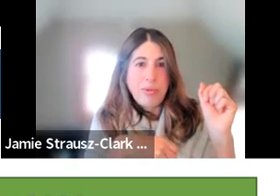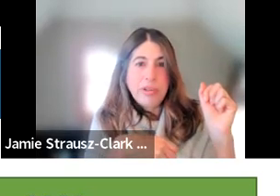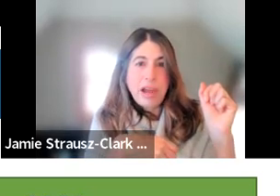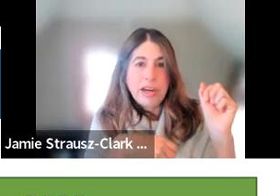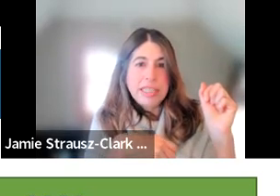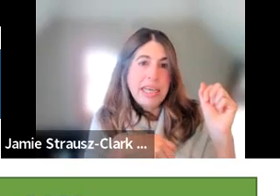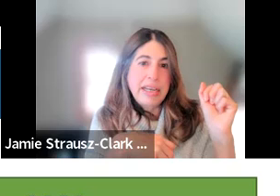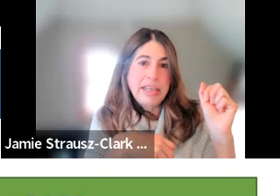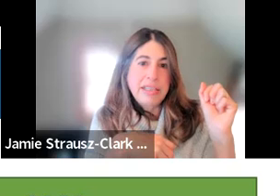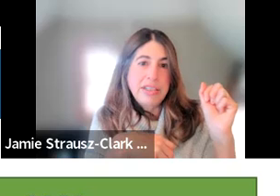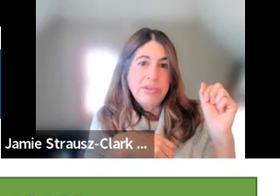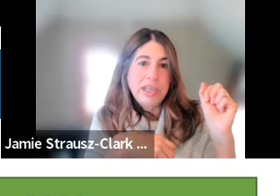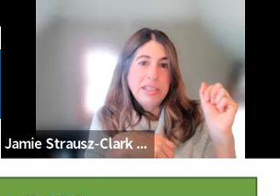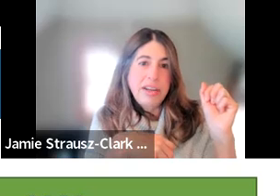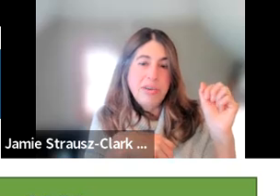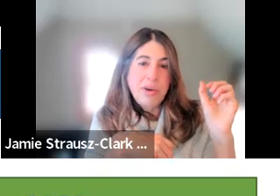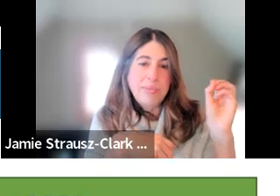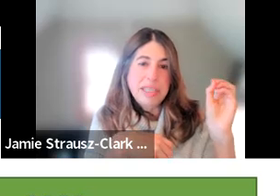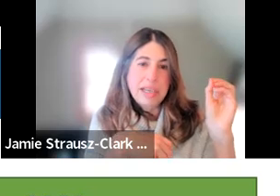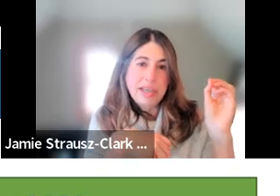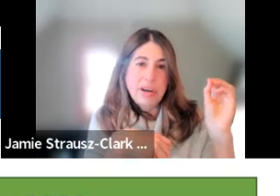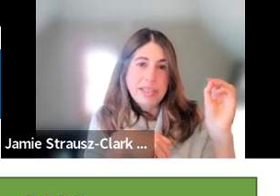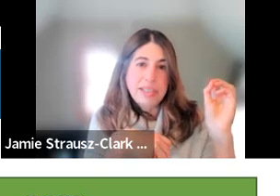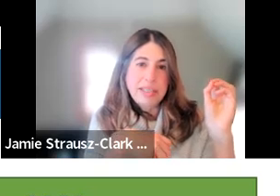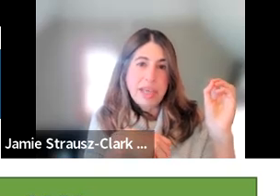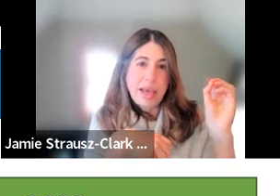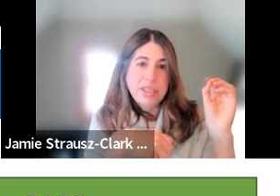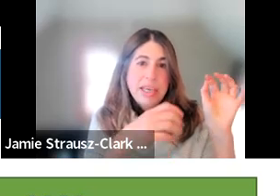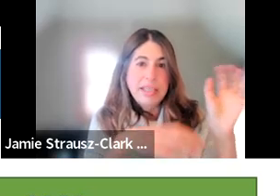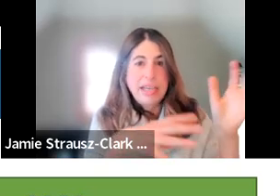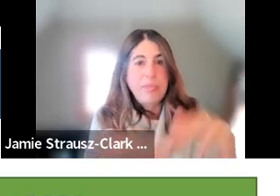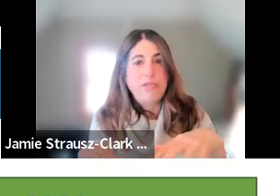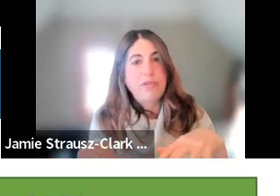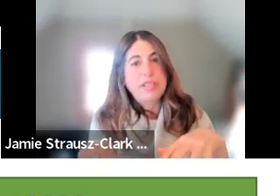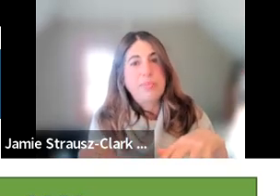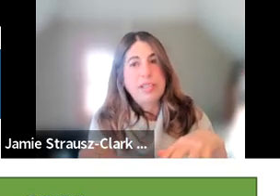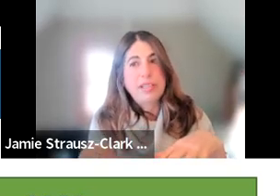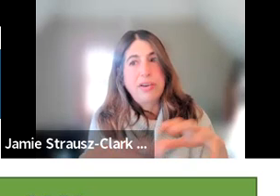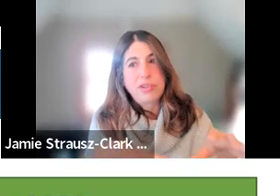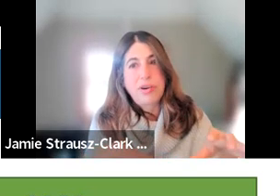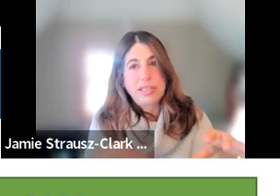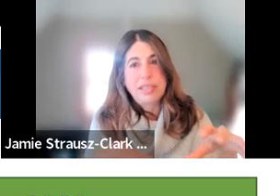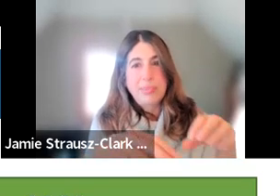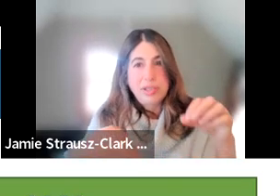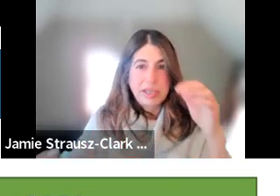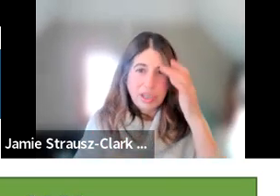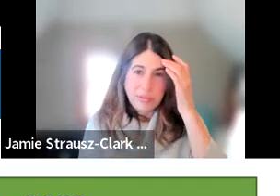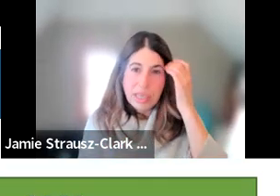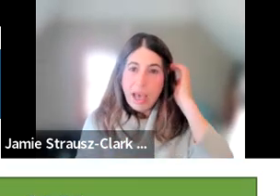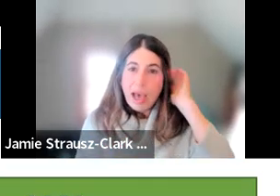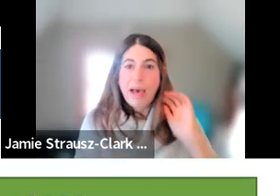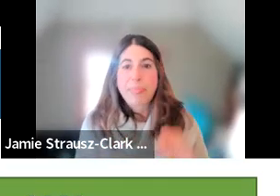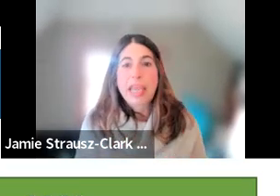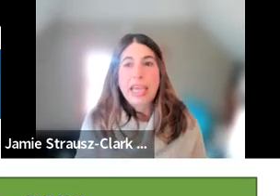In April, our intent is to continue discussing crisis system gaps, this time with a focus on a place to go, so crisis